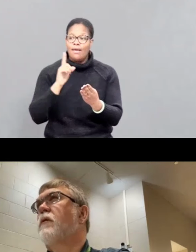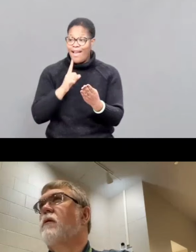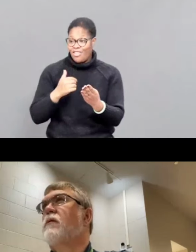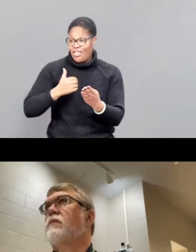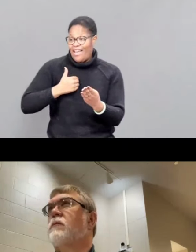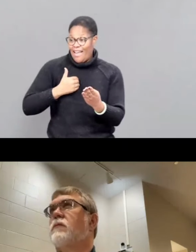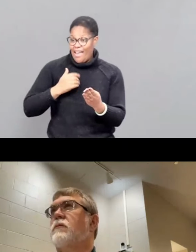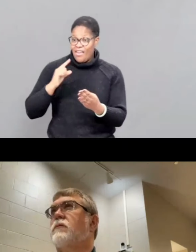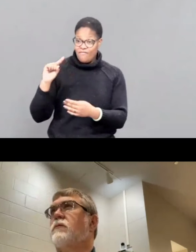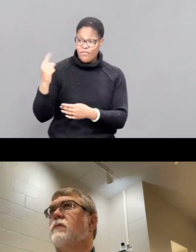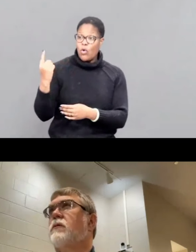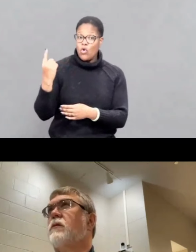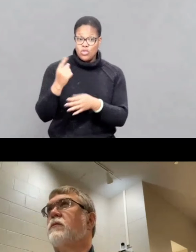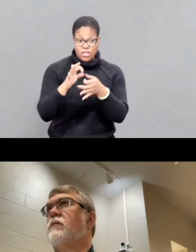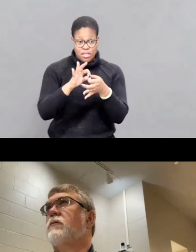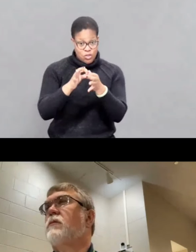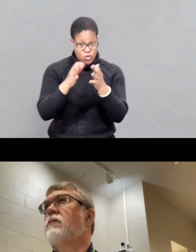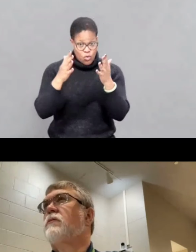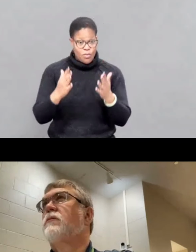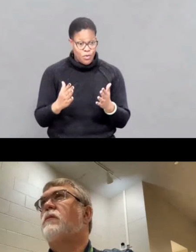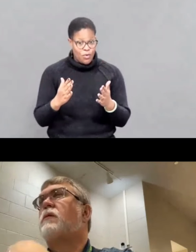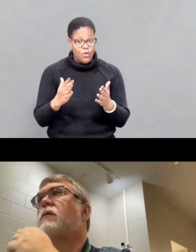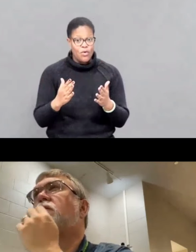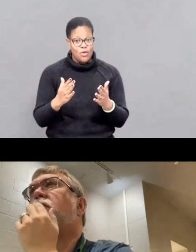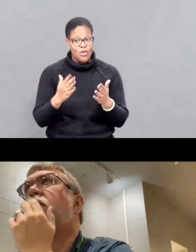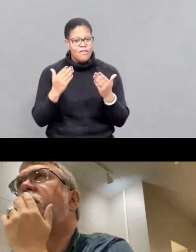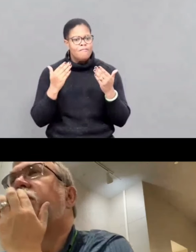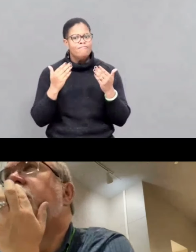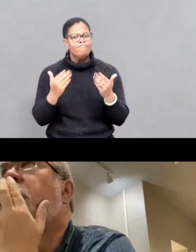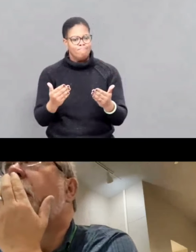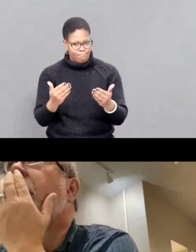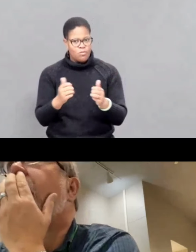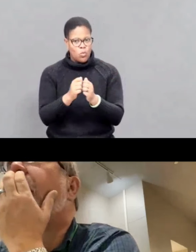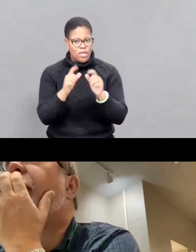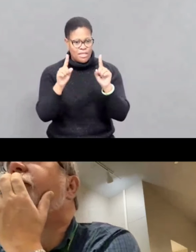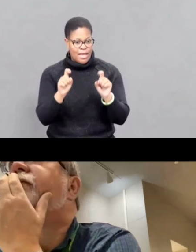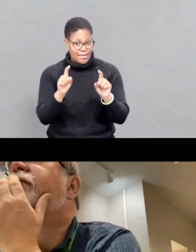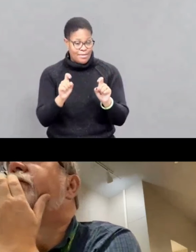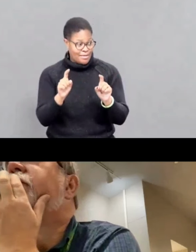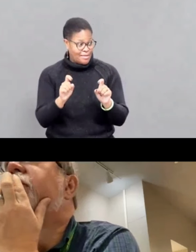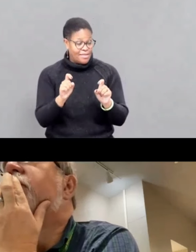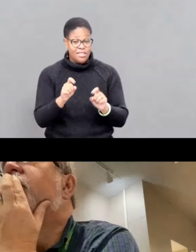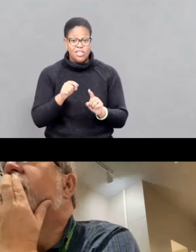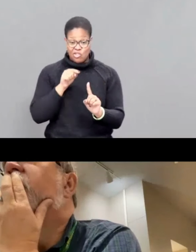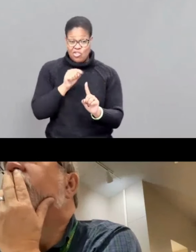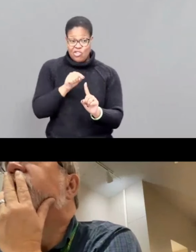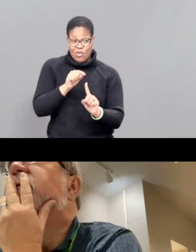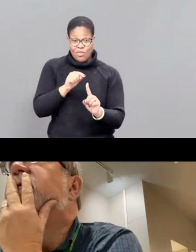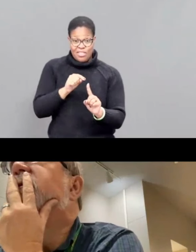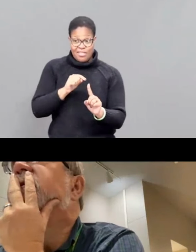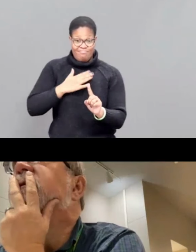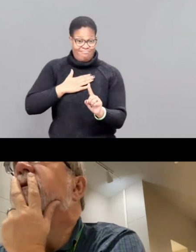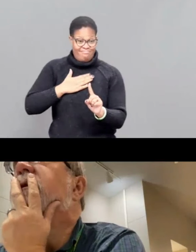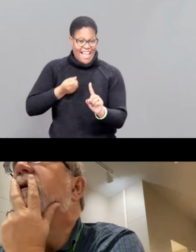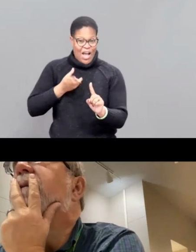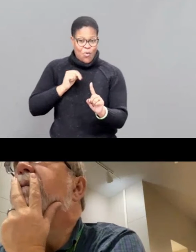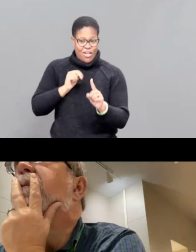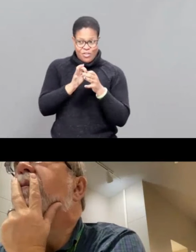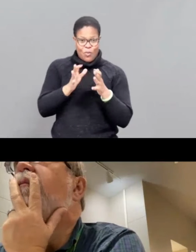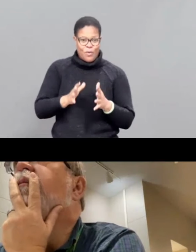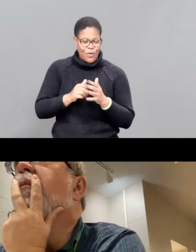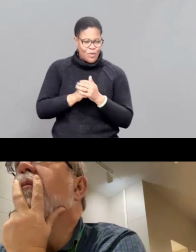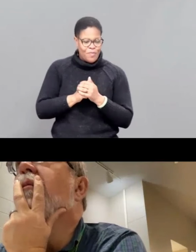our first interpreter do that test. And actually, she was one of our very own.